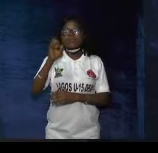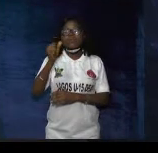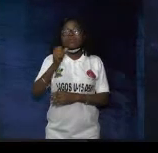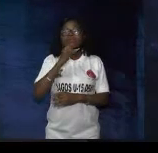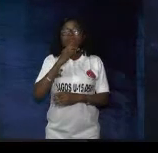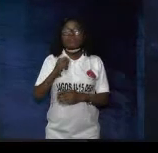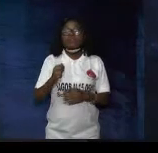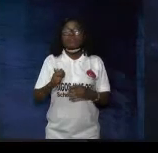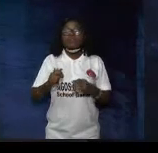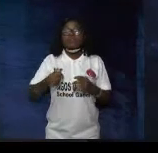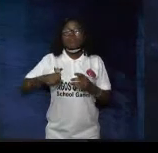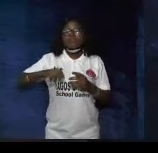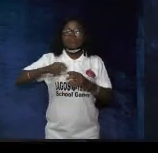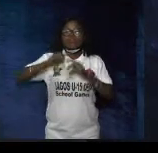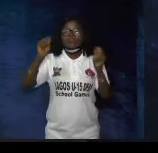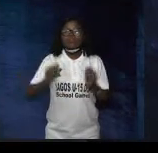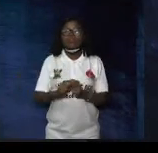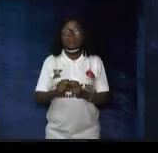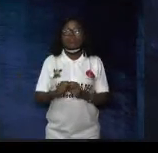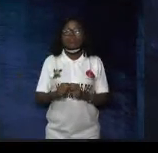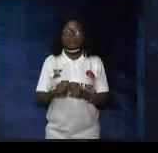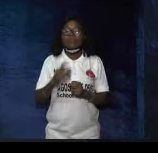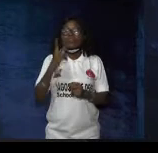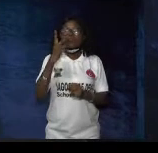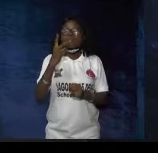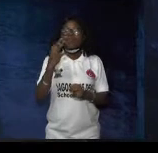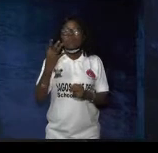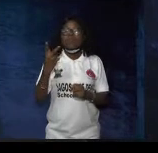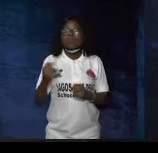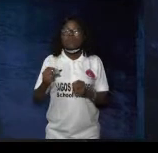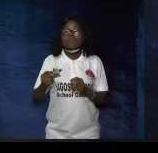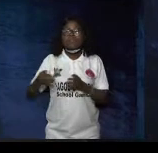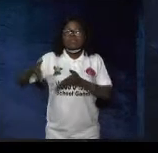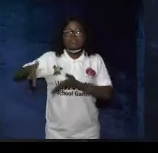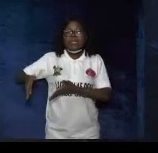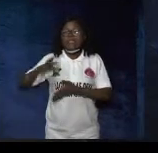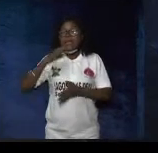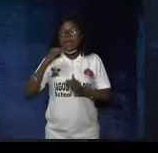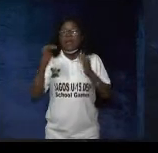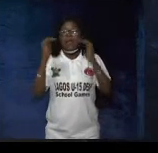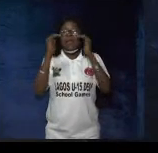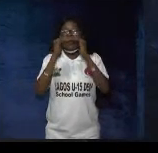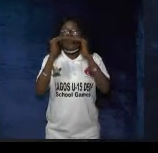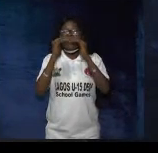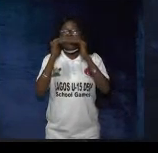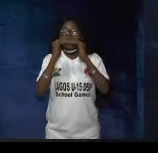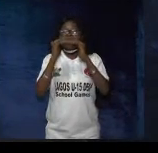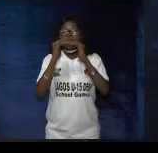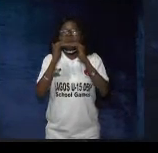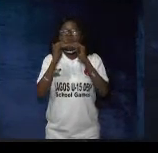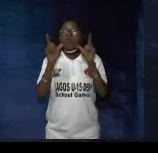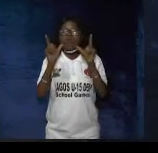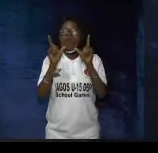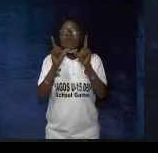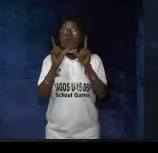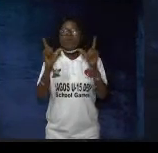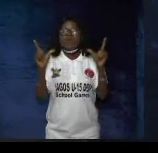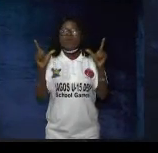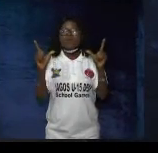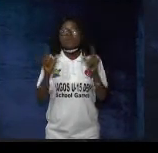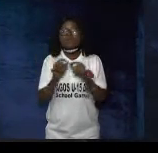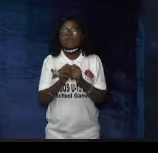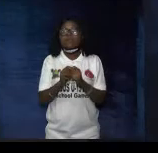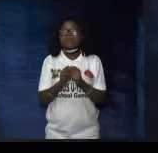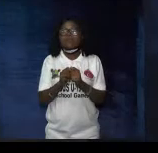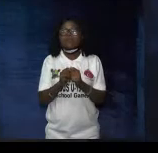with it. Let's look at the properties. Two of the sides are of equal length, yes, and it's quite easy to